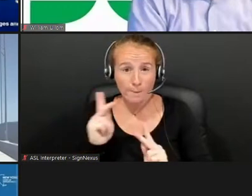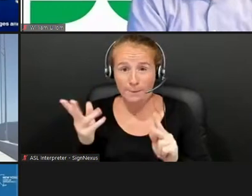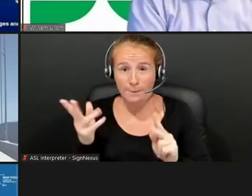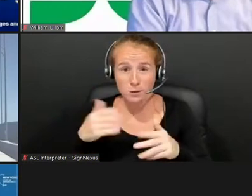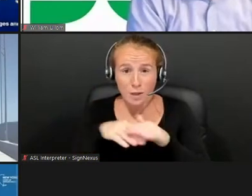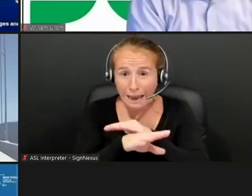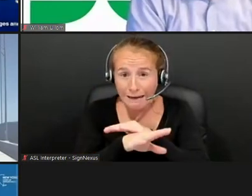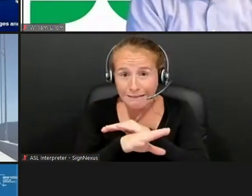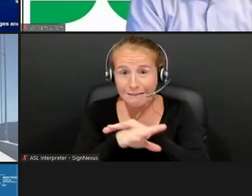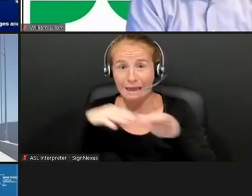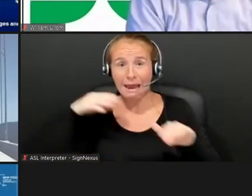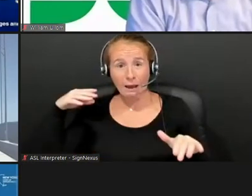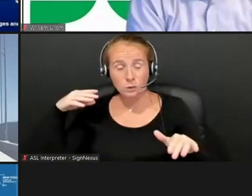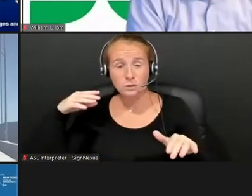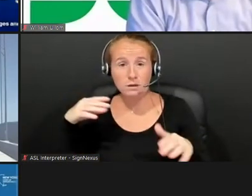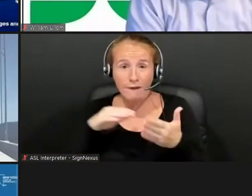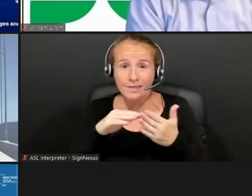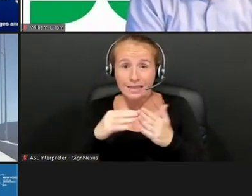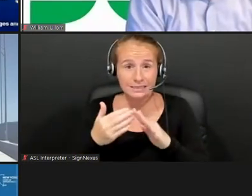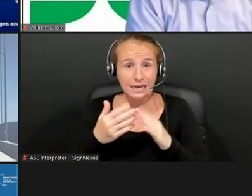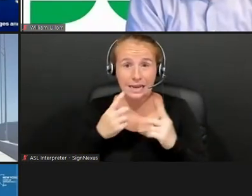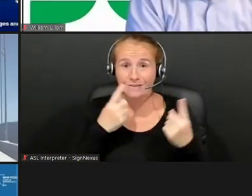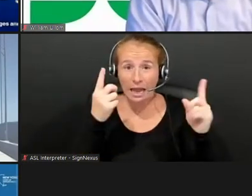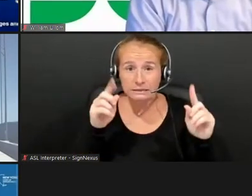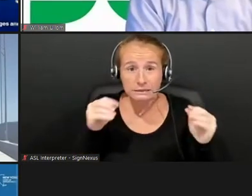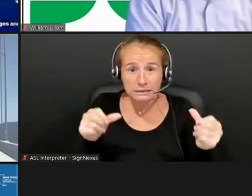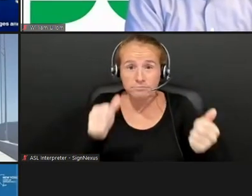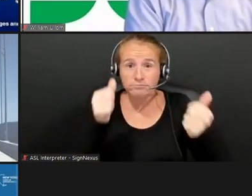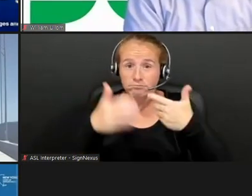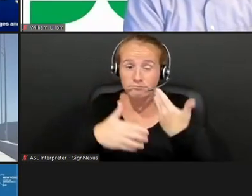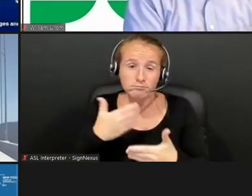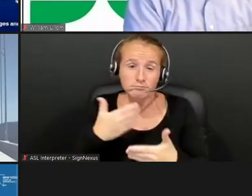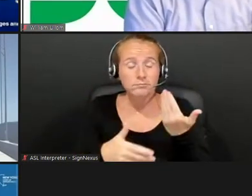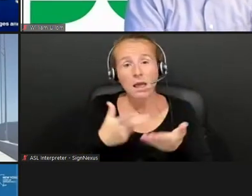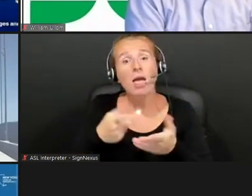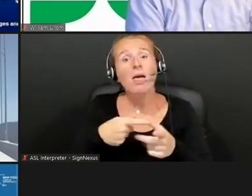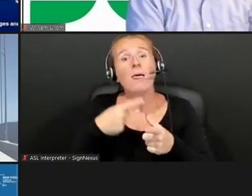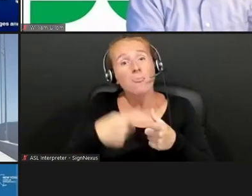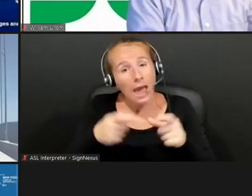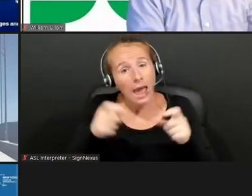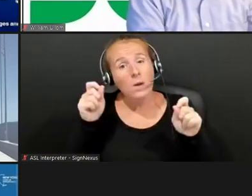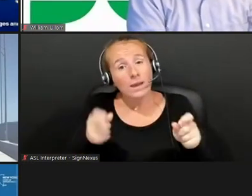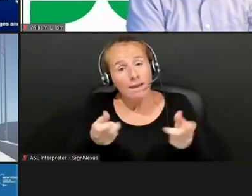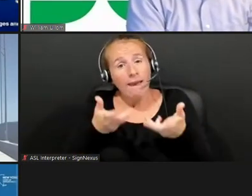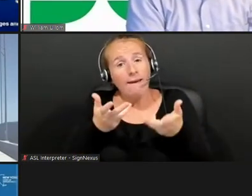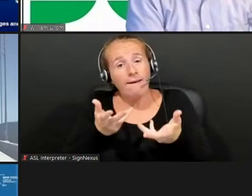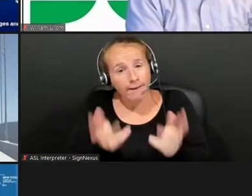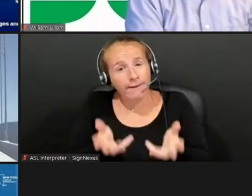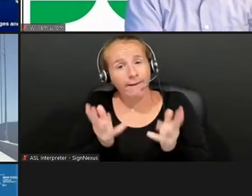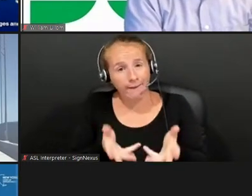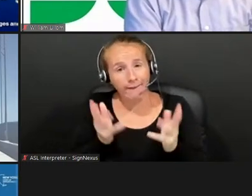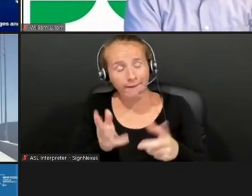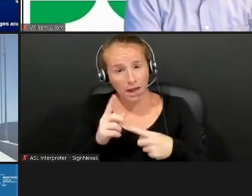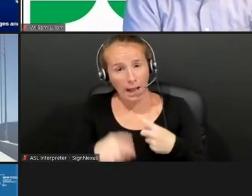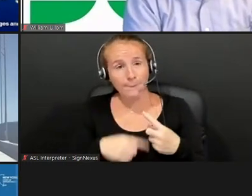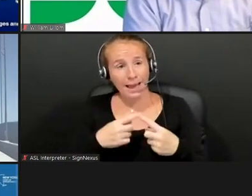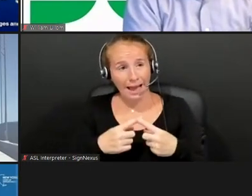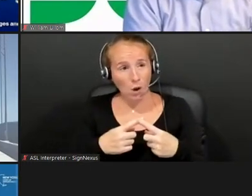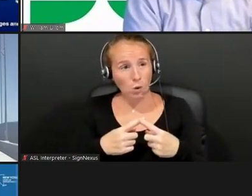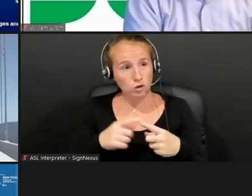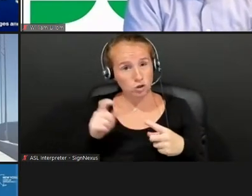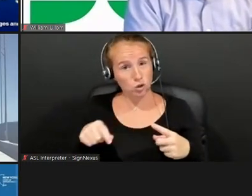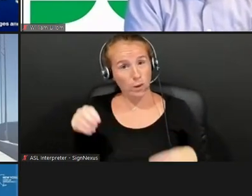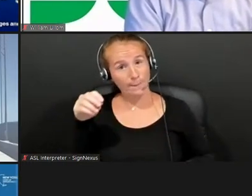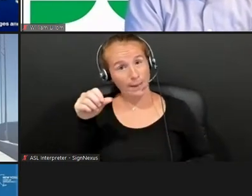and get out of the city effectively and efficiently then I think we can start into the conversation about should people